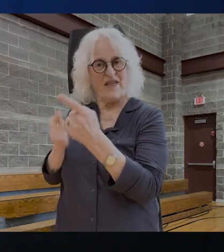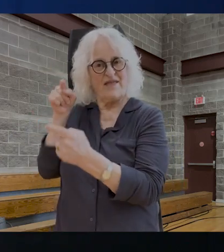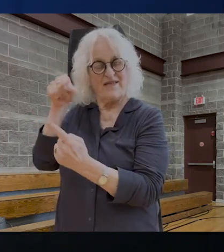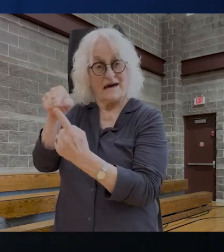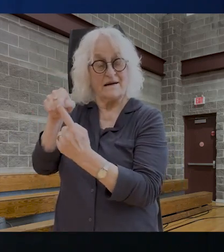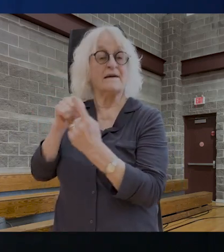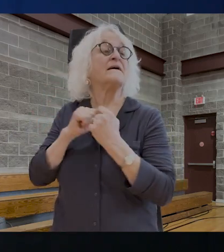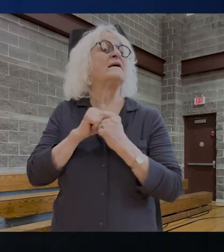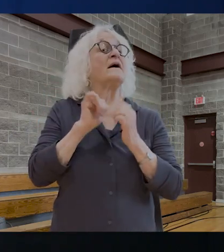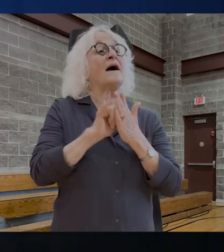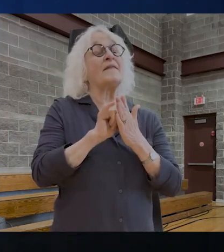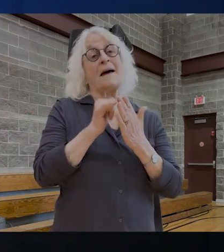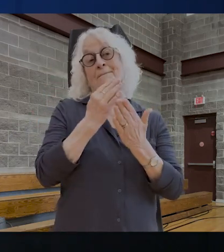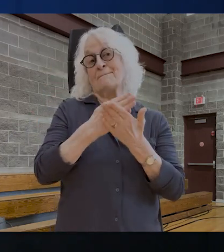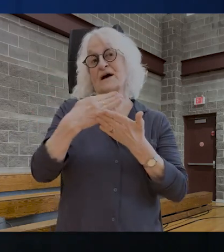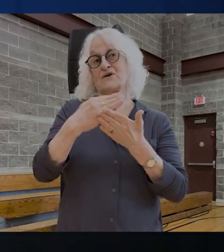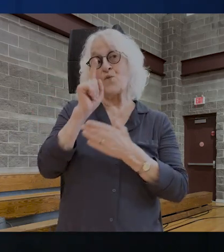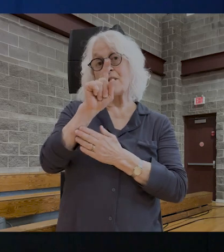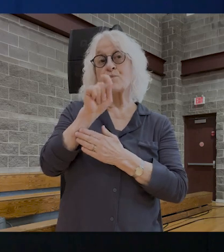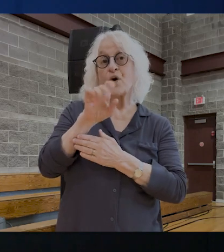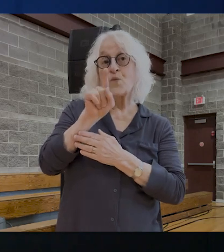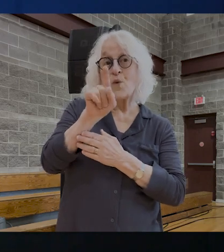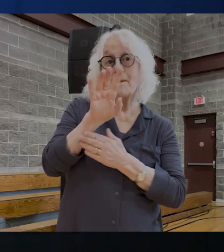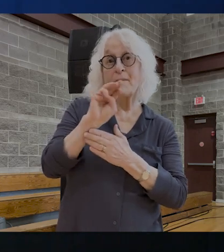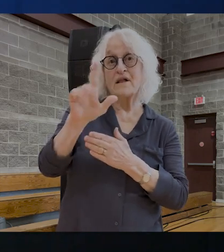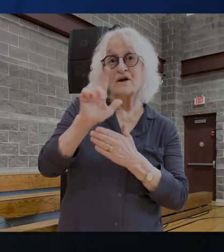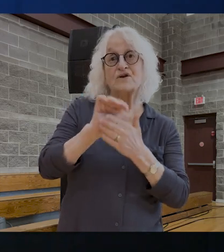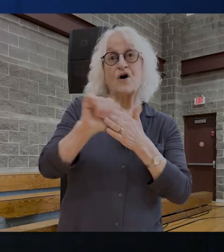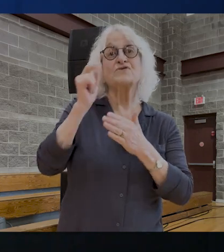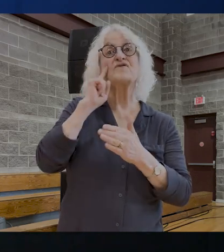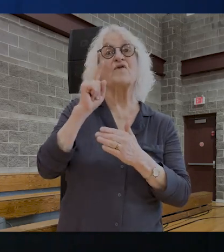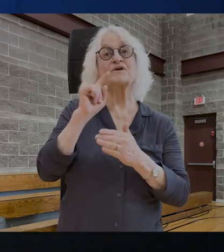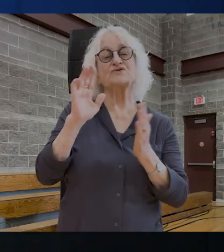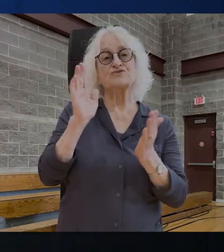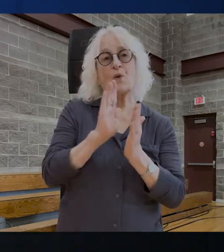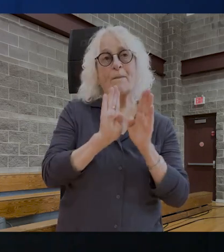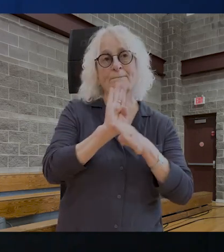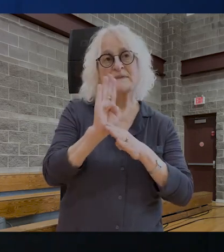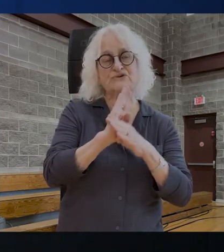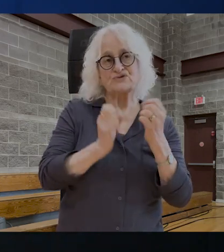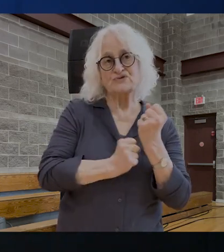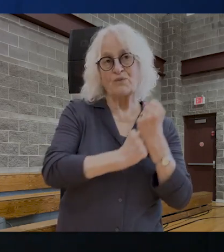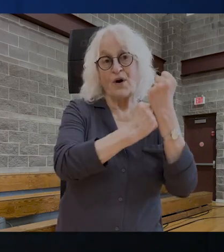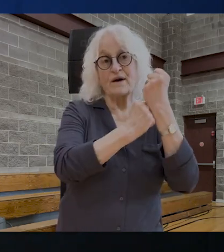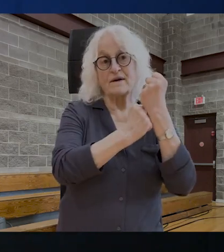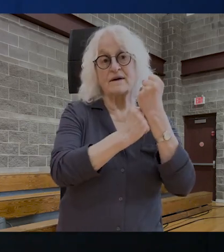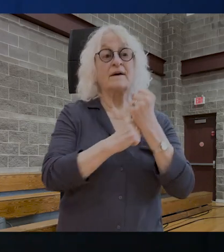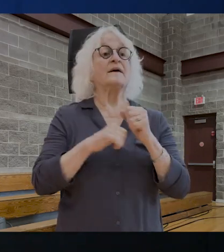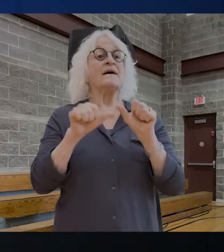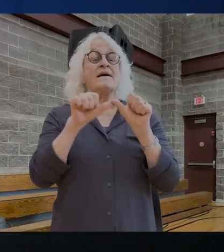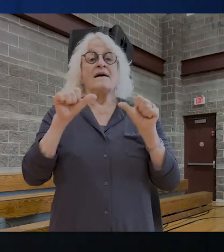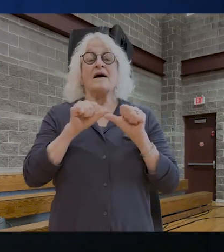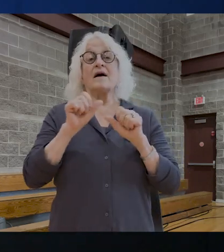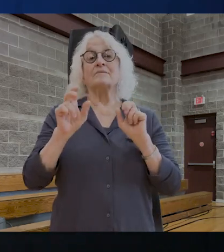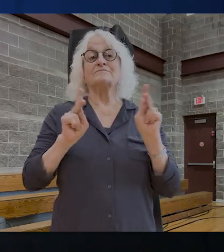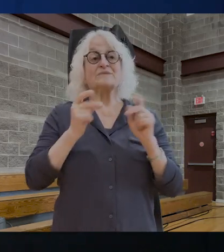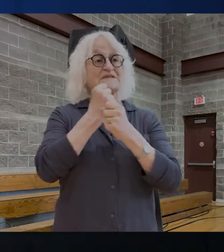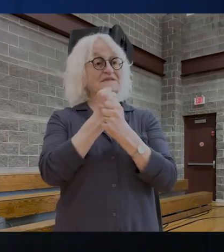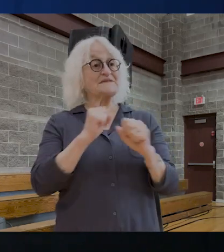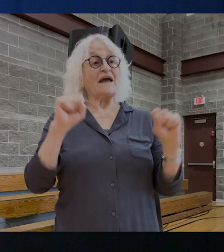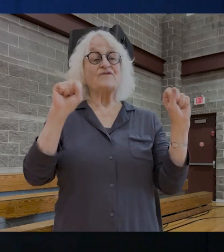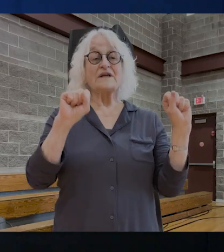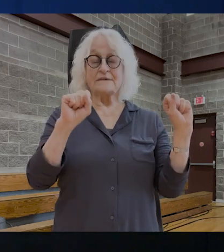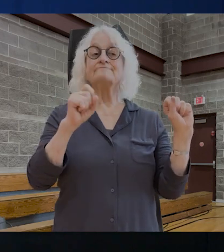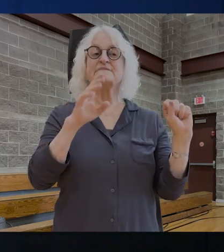to maintain $1.1 million for small business support. In the area of public safety, I